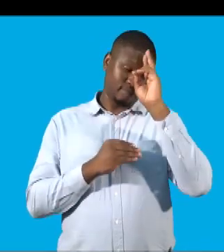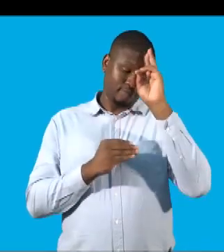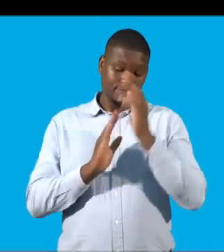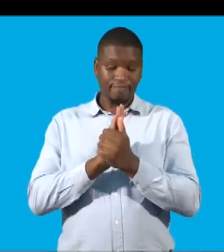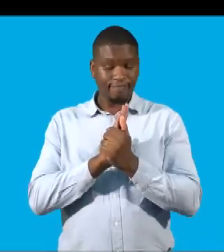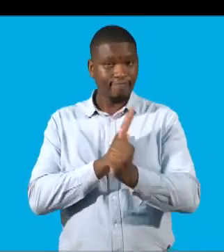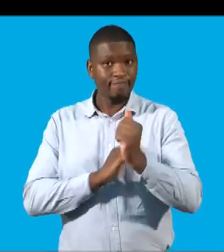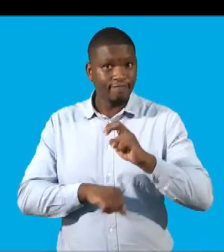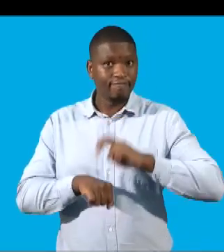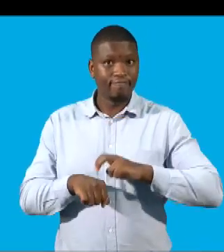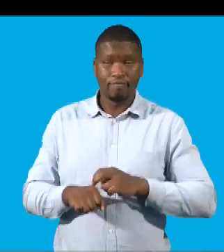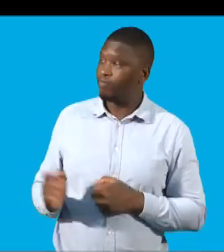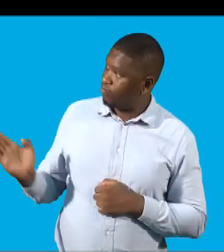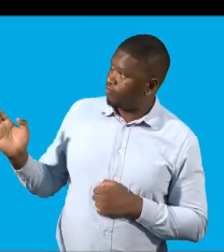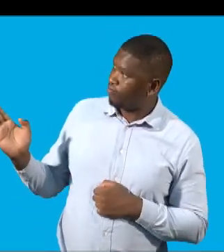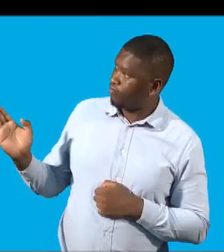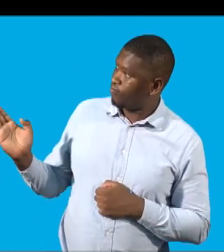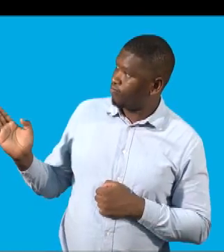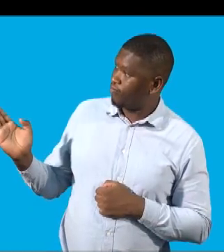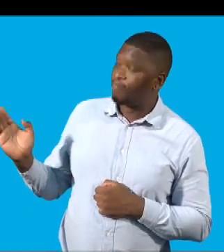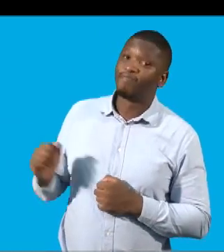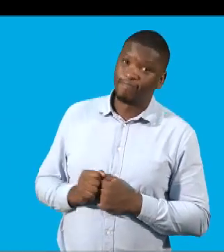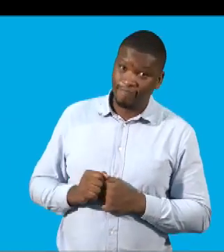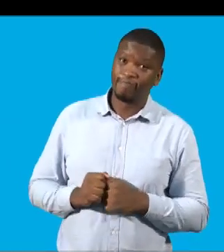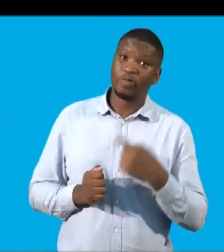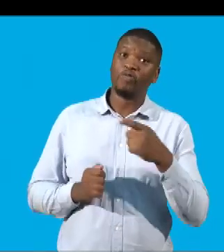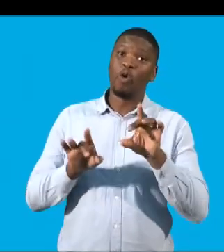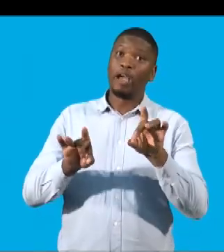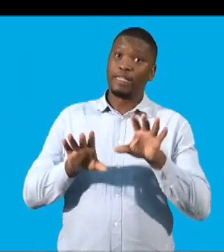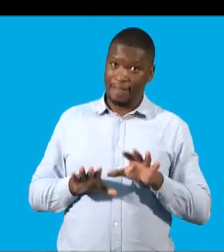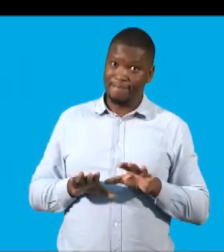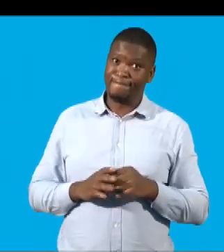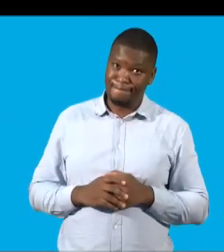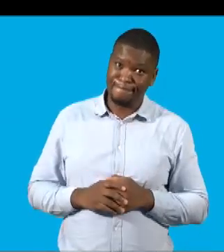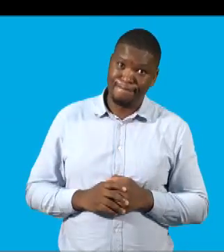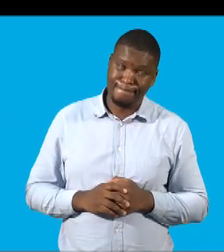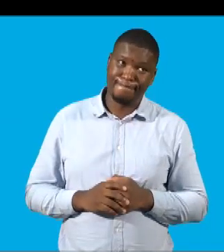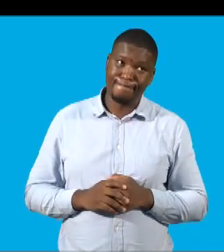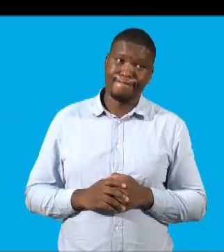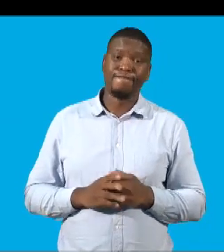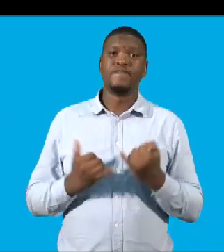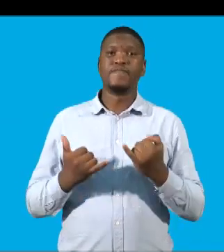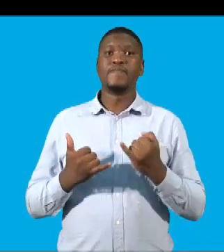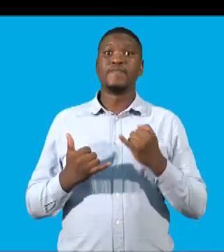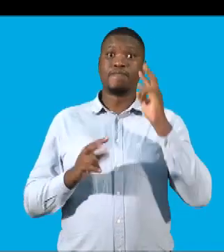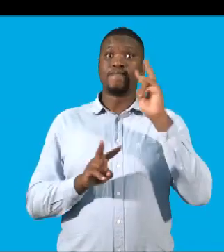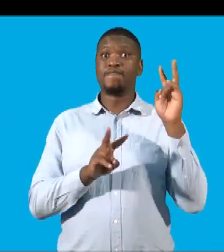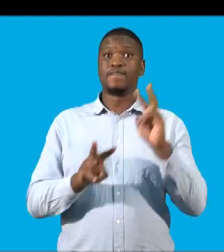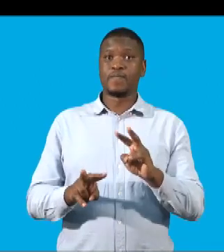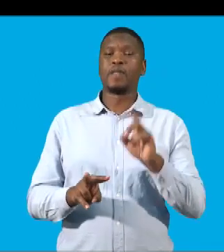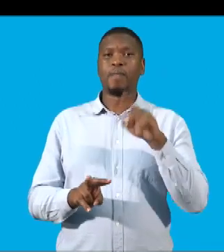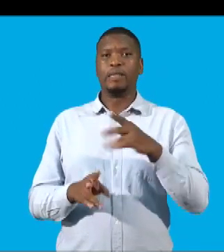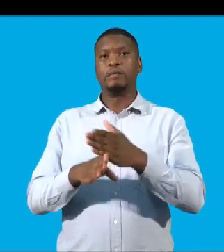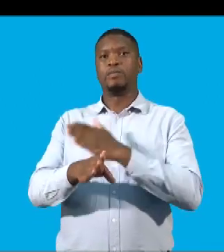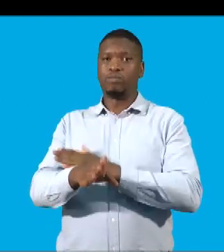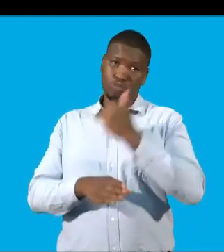of course, the skills that we need when it comes to us writing that exam paper. Let's now